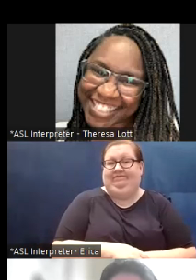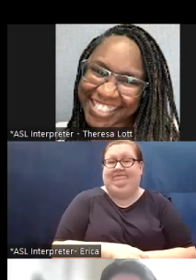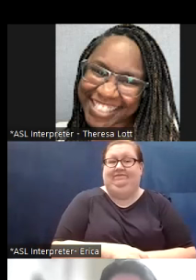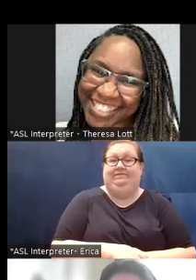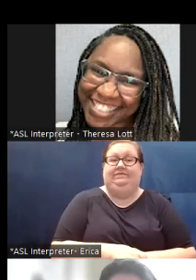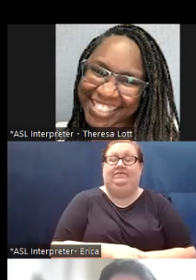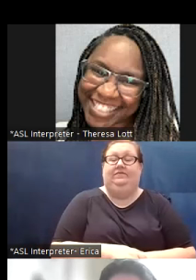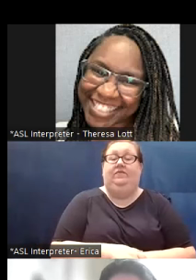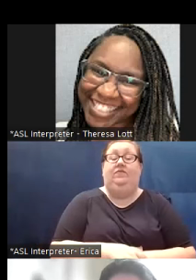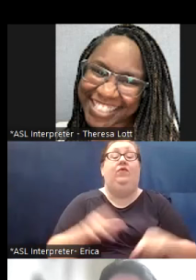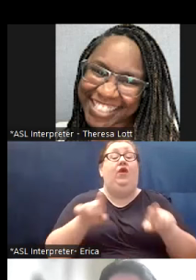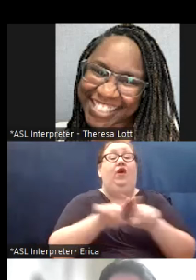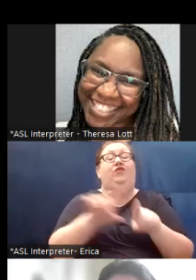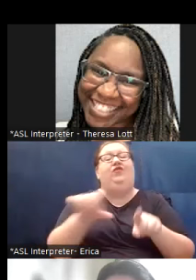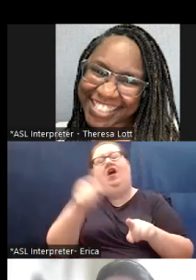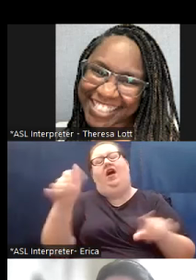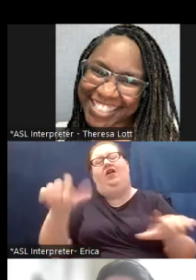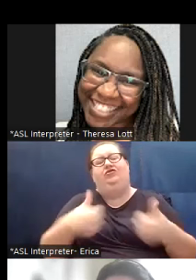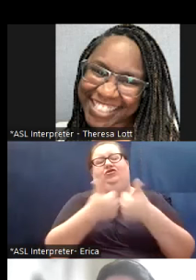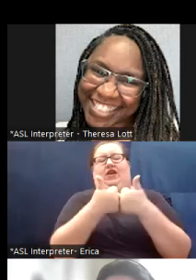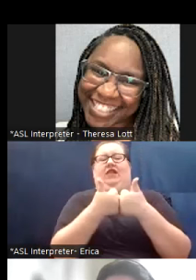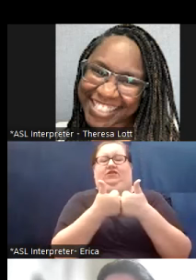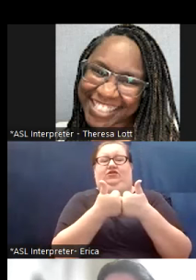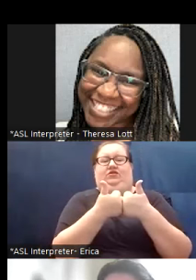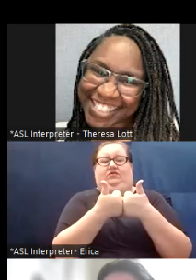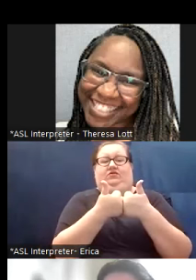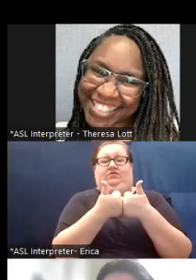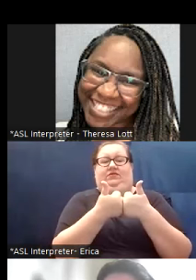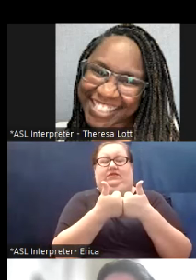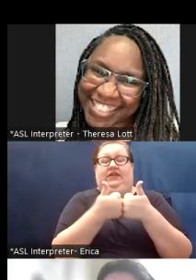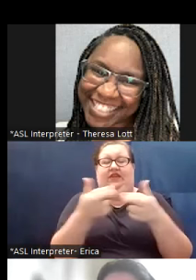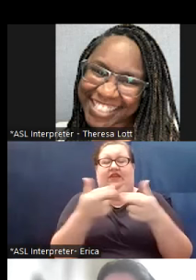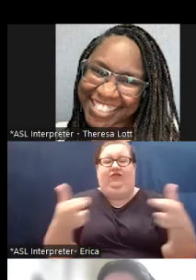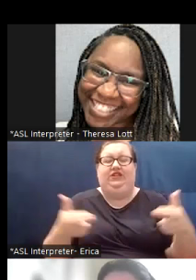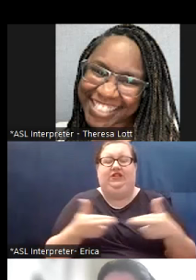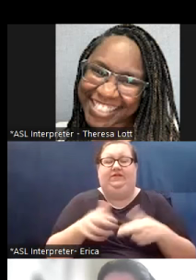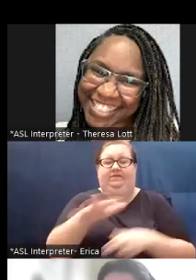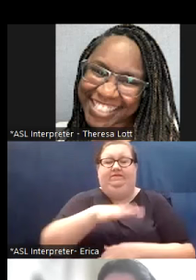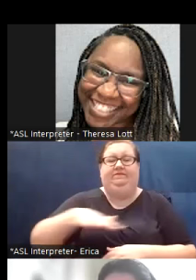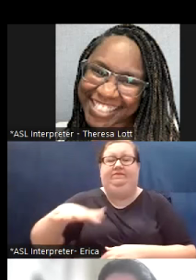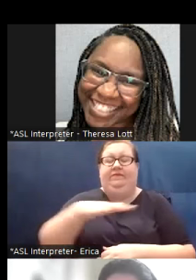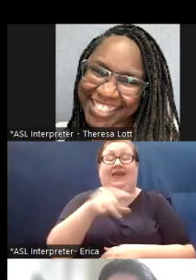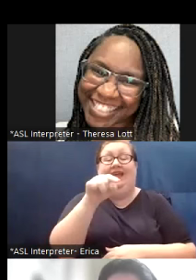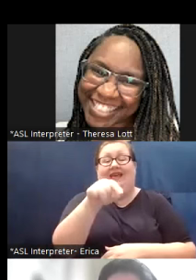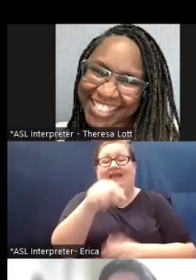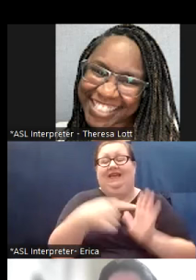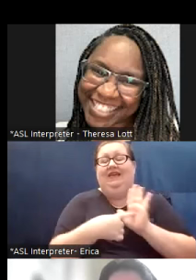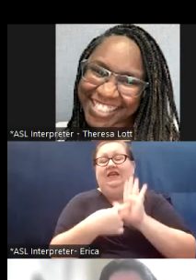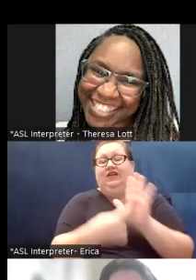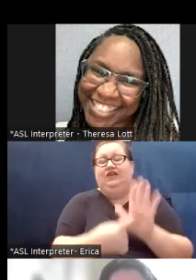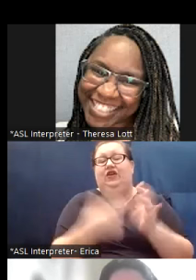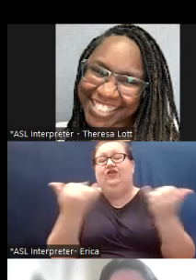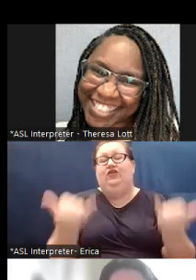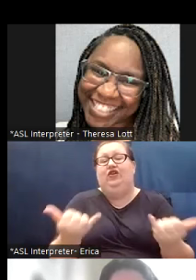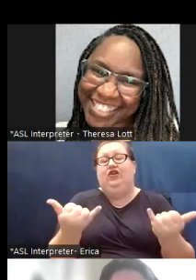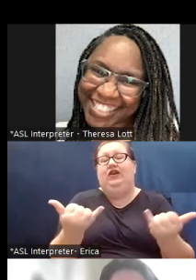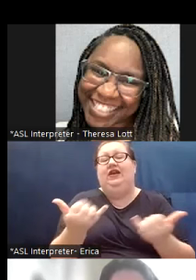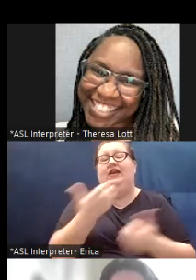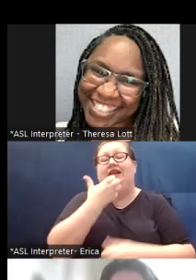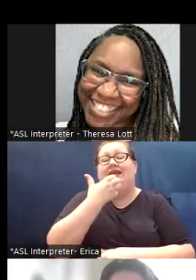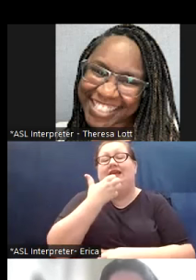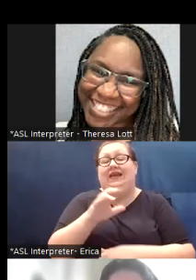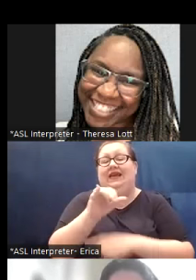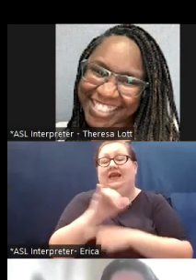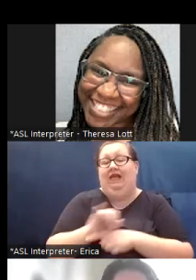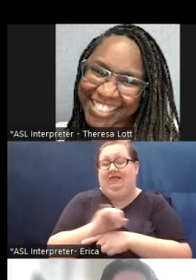There are also other challenges the region faces. This image shows current urban heat islands, and this is expected to